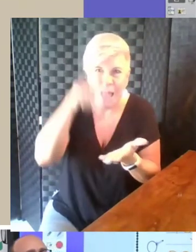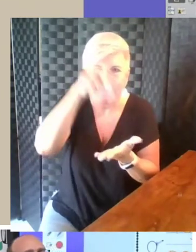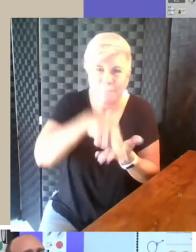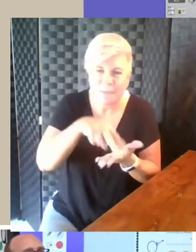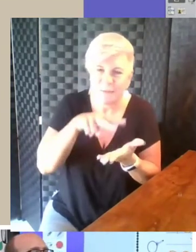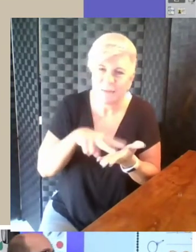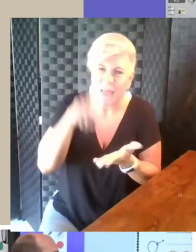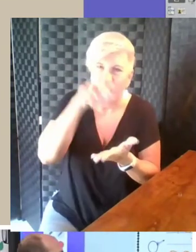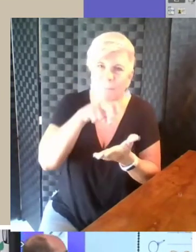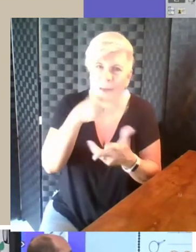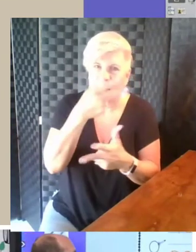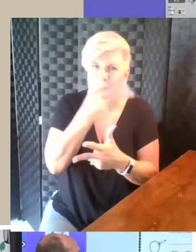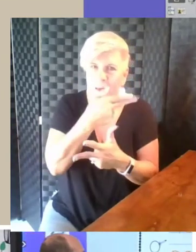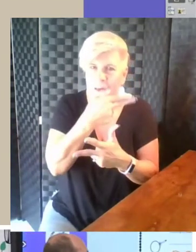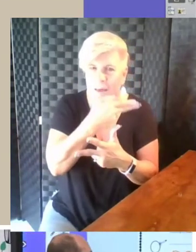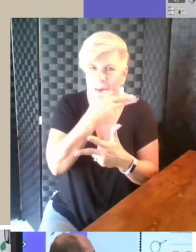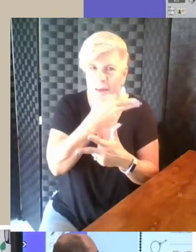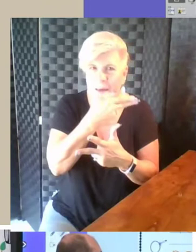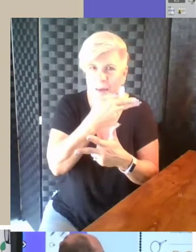Ha, ha.